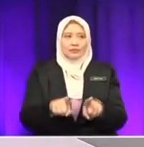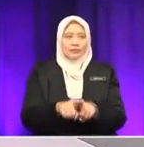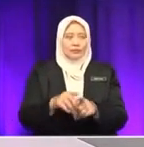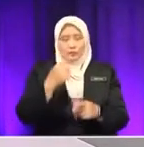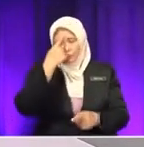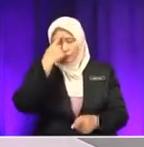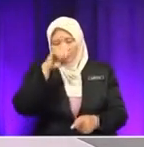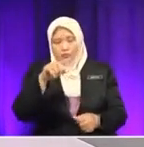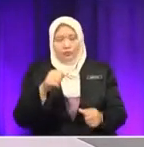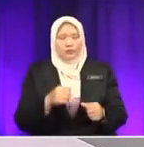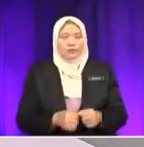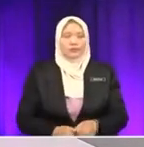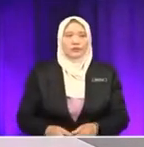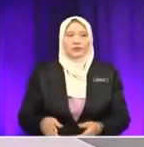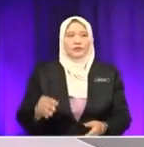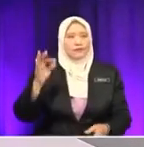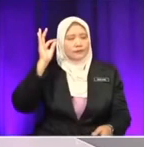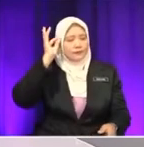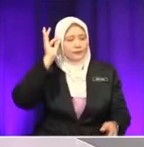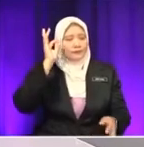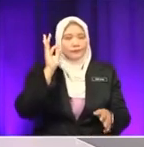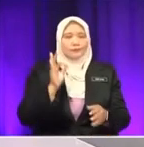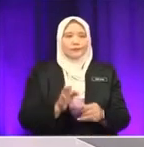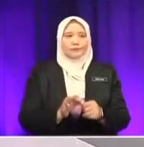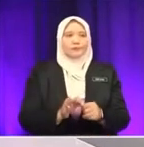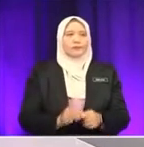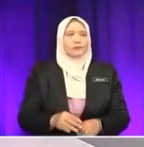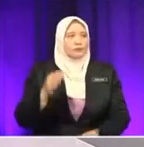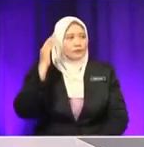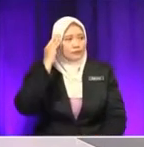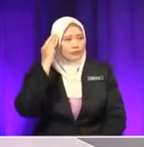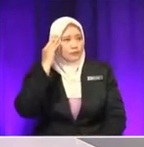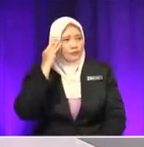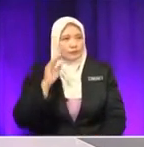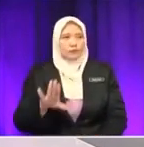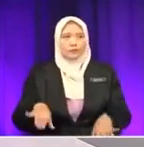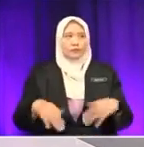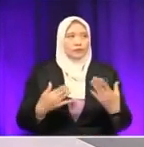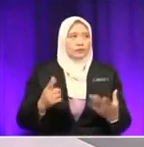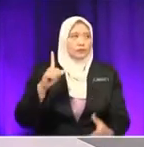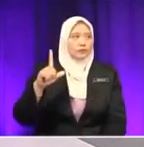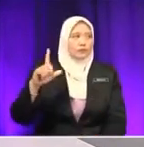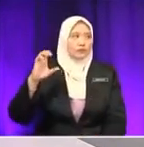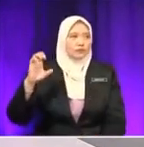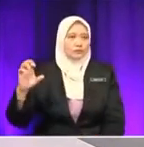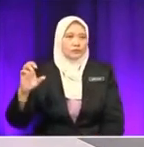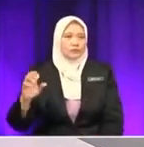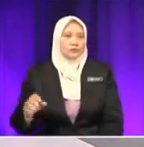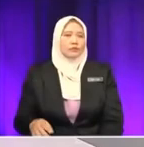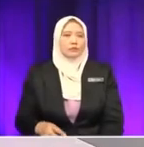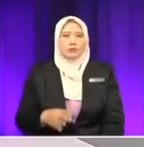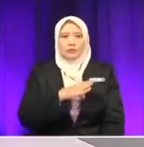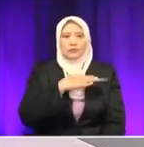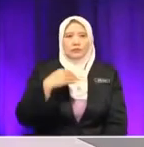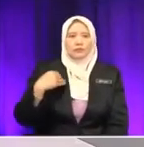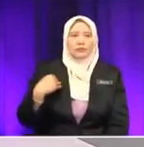understood, you know, speaking and writing assessment and understood how English language for them is going to be, you know, helping them